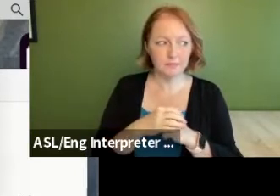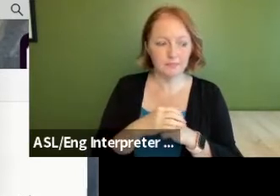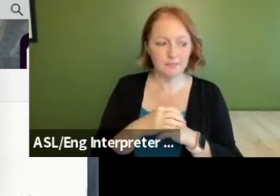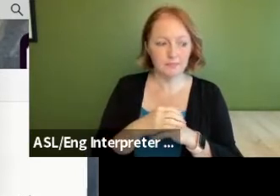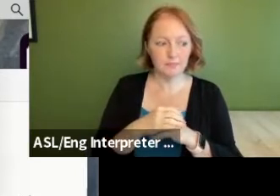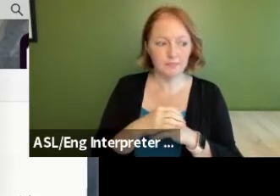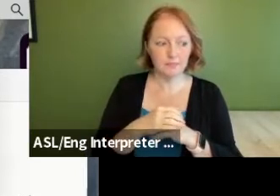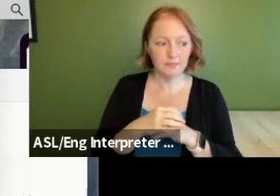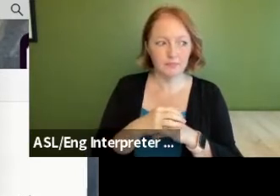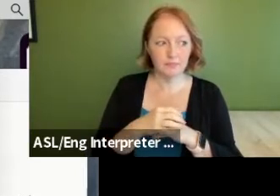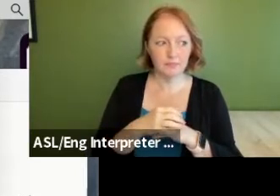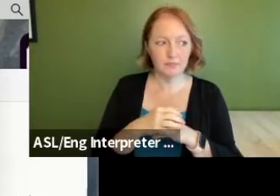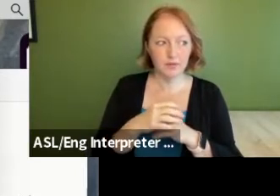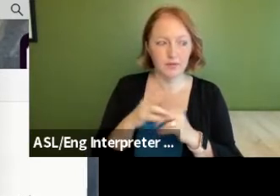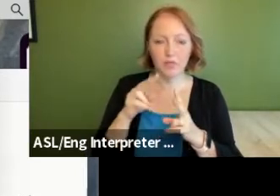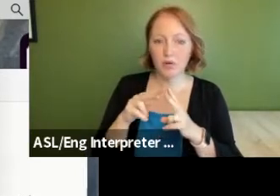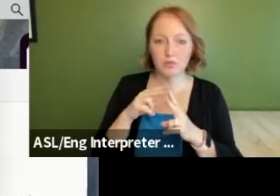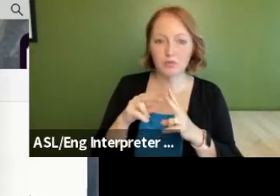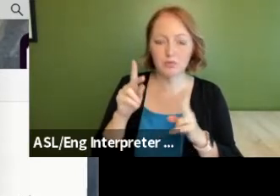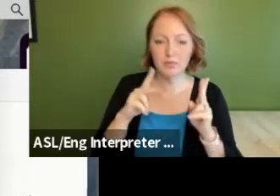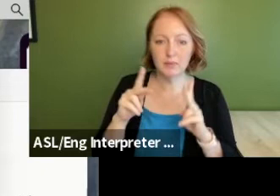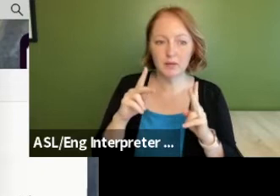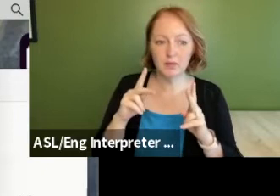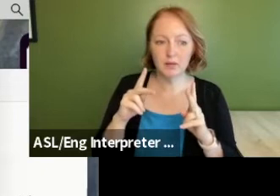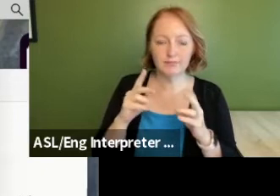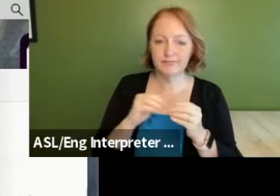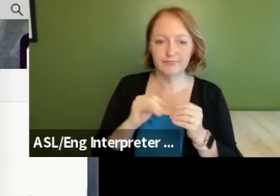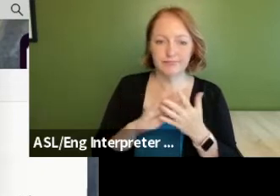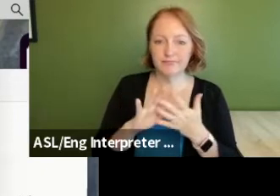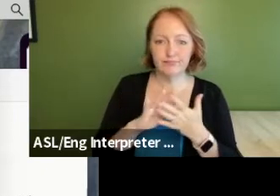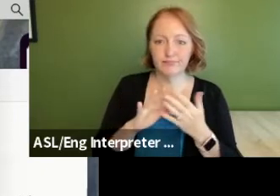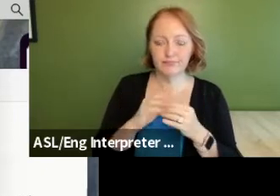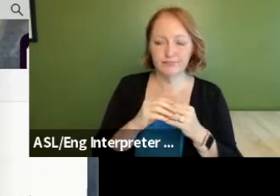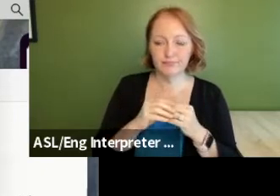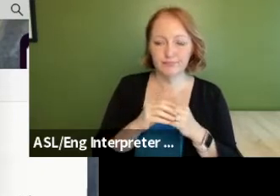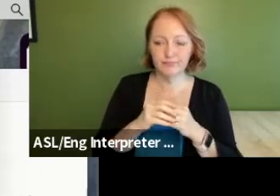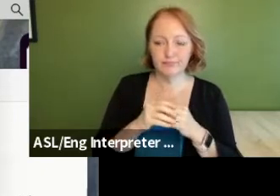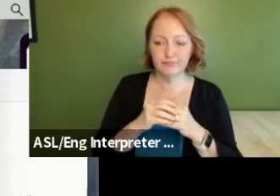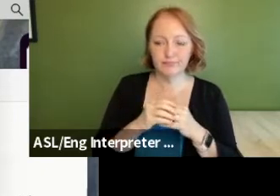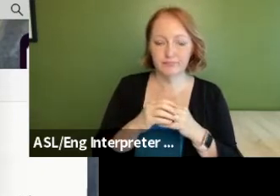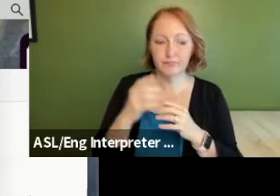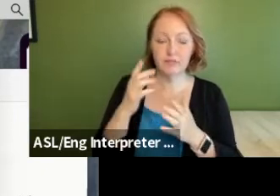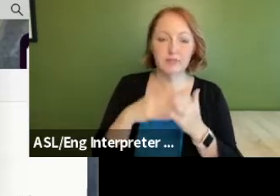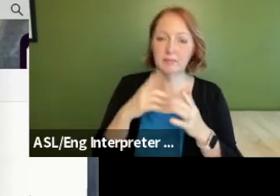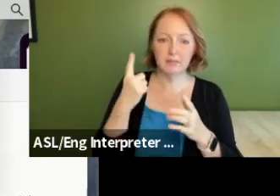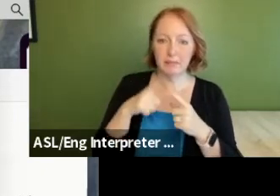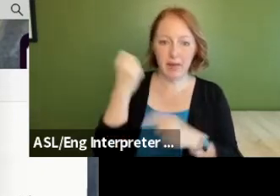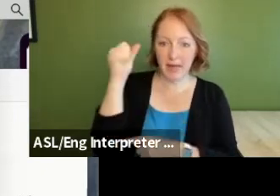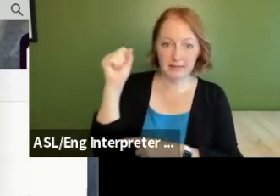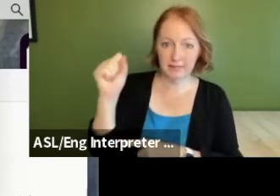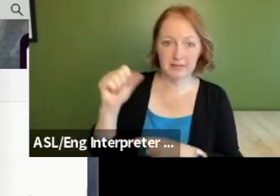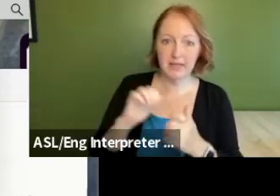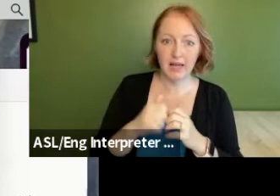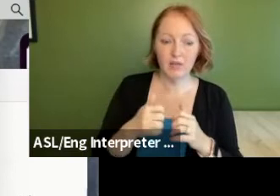those two people in particular, and maybe some others for like Minnesota, right? So think about these activists. How are they similar